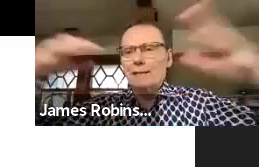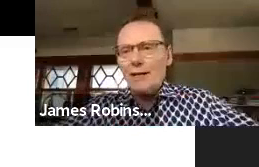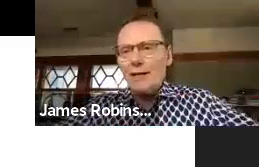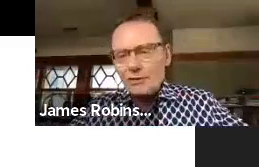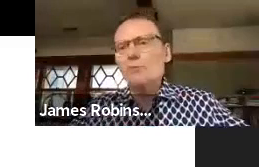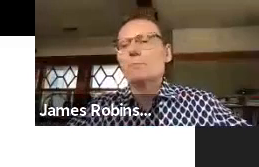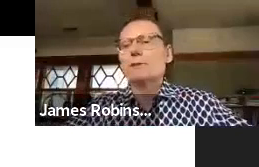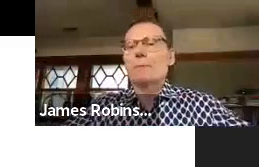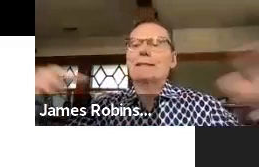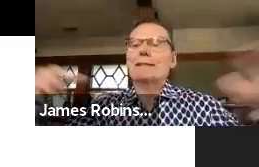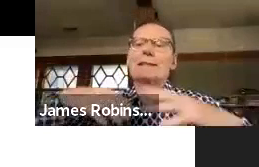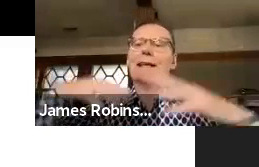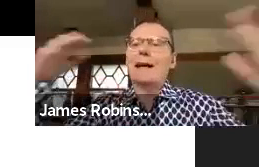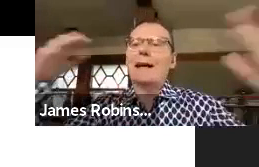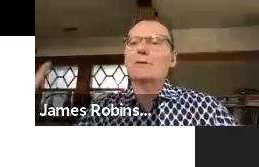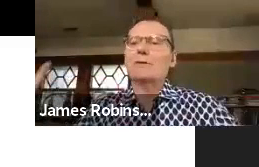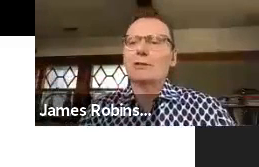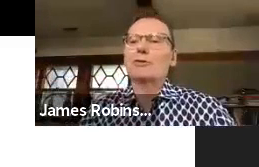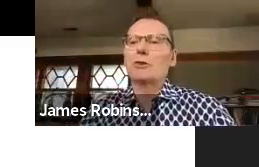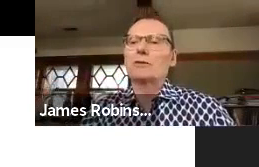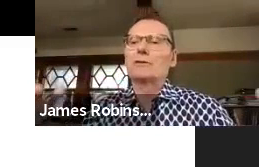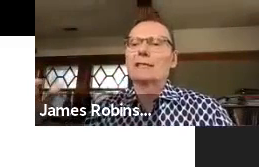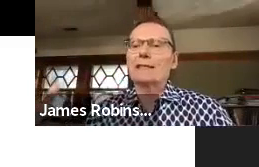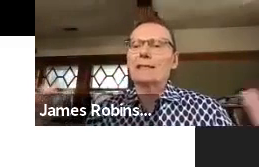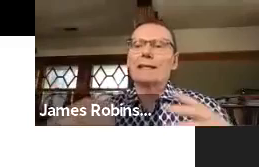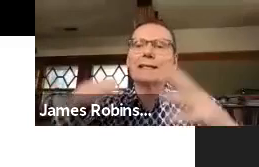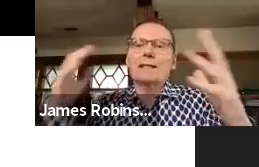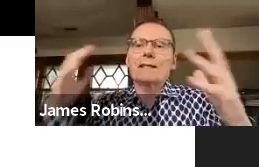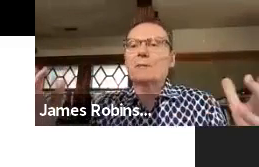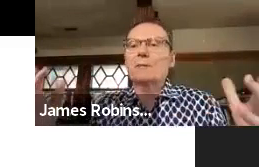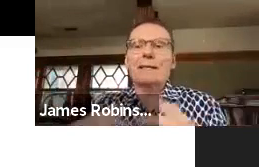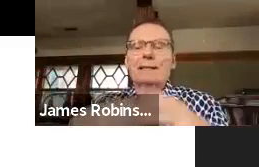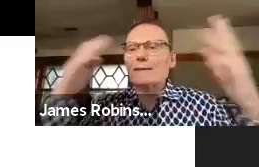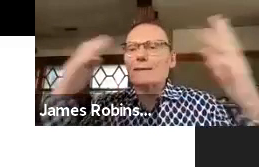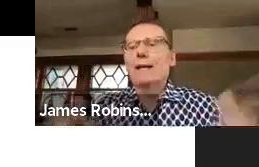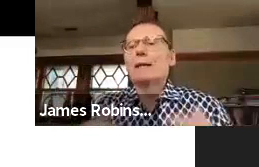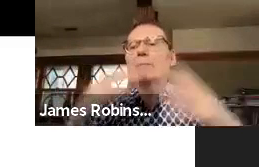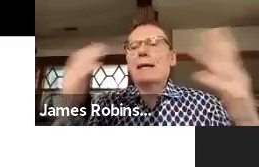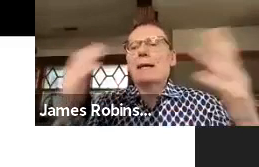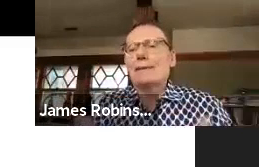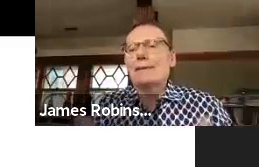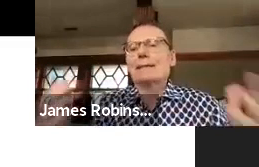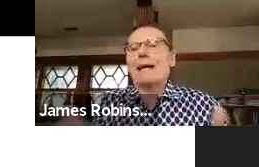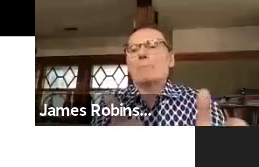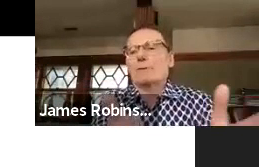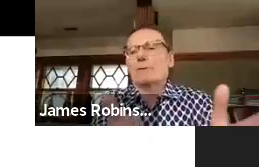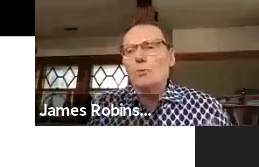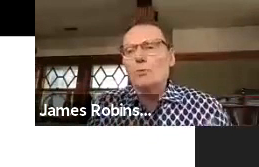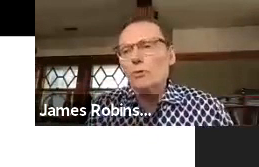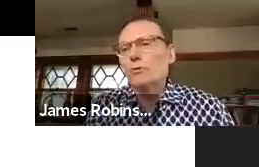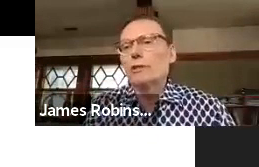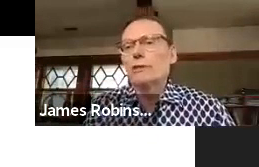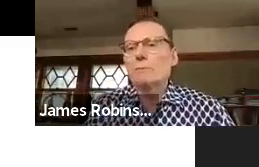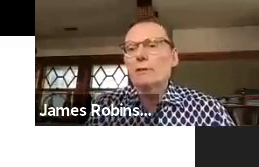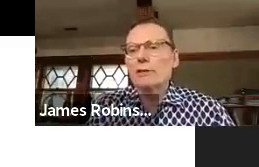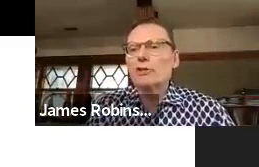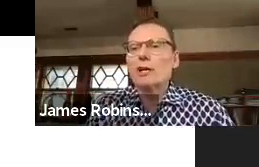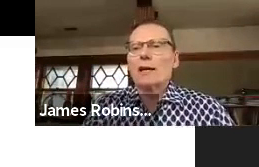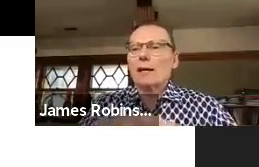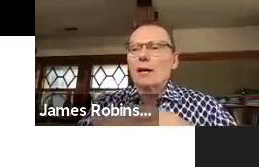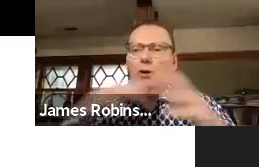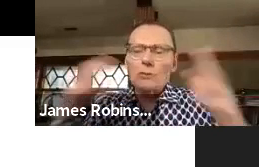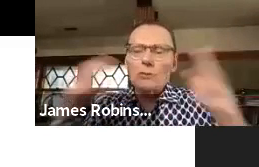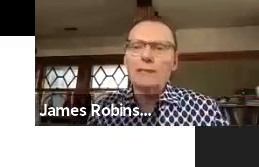there's large open spaces out of the control of elites. And in those spaces, many things can happen. Warlords can